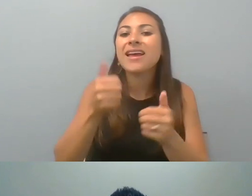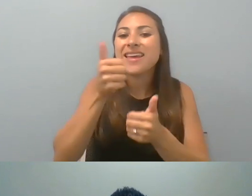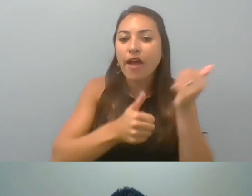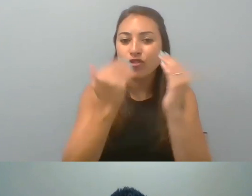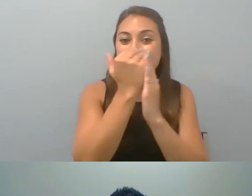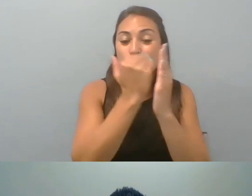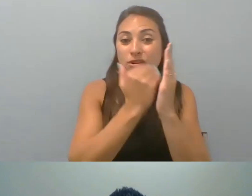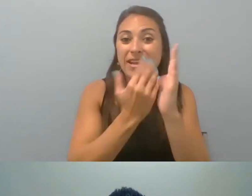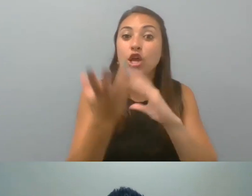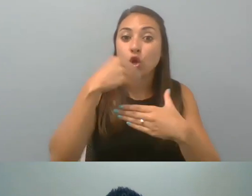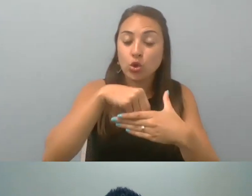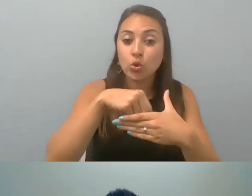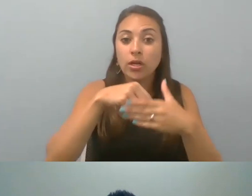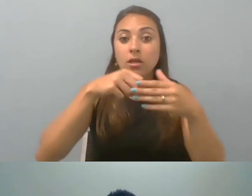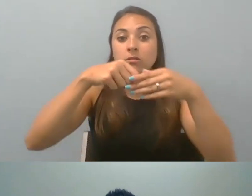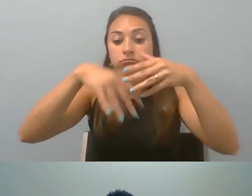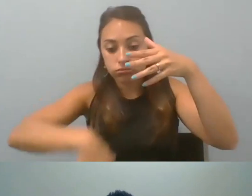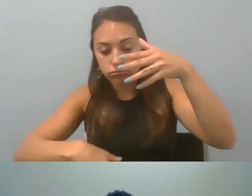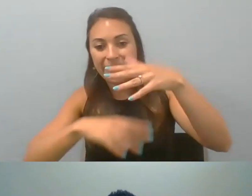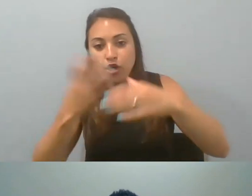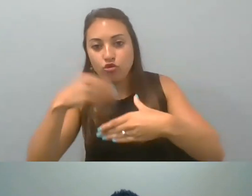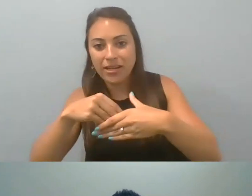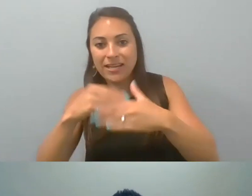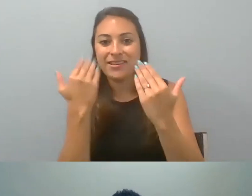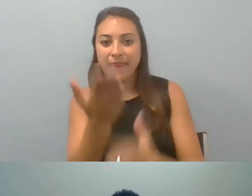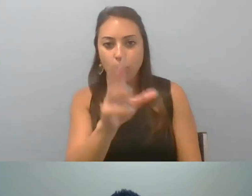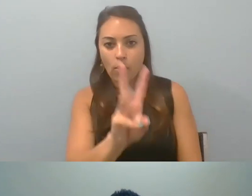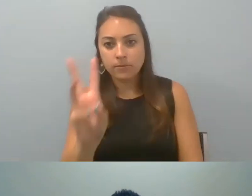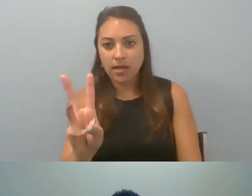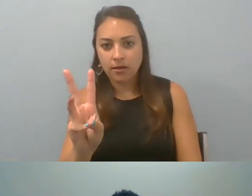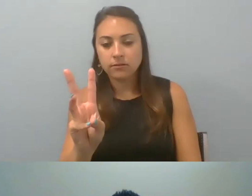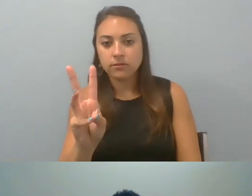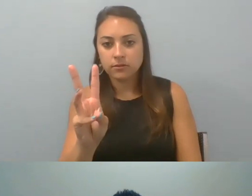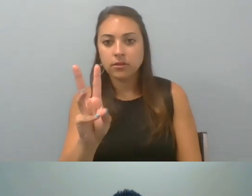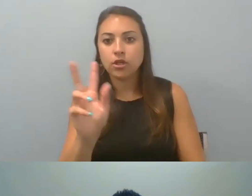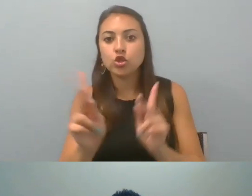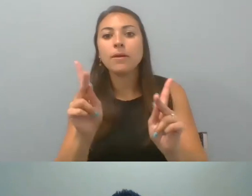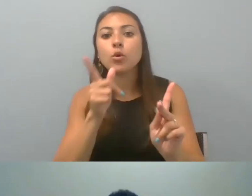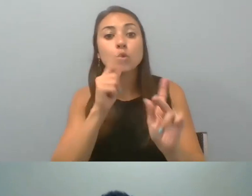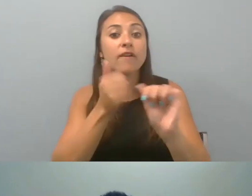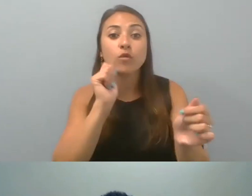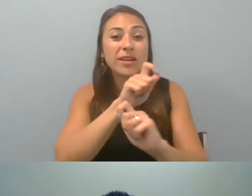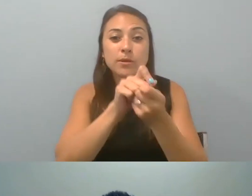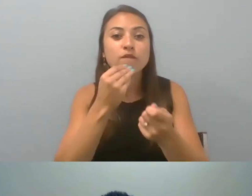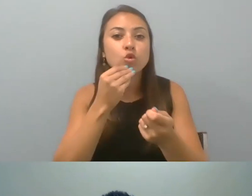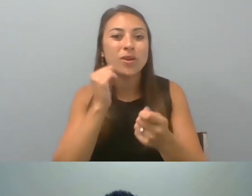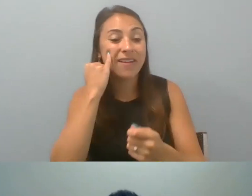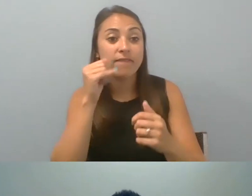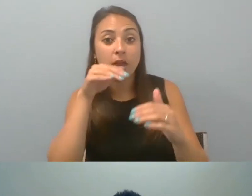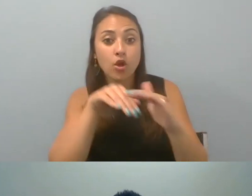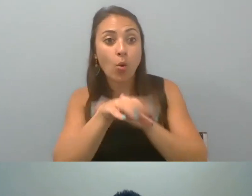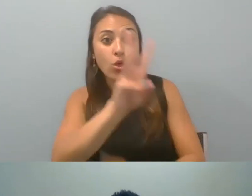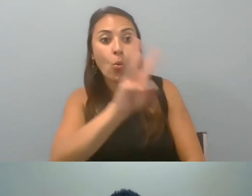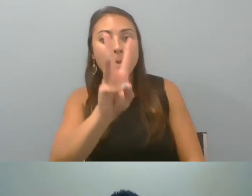including the sub-ingredients for a menu item, is listed on that site, an individual who is avoiding anything should be able to find the information that